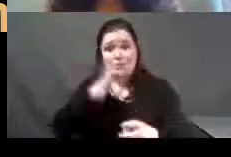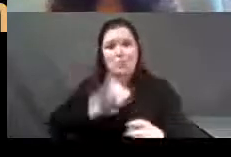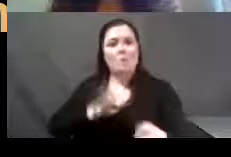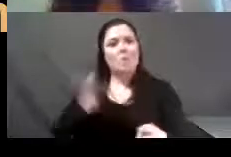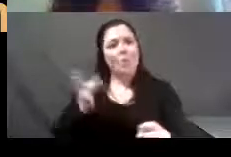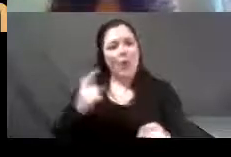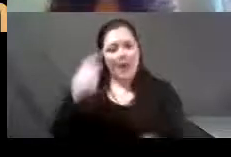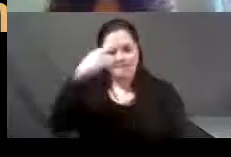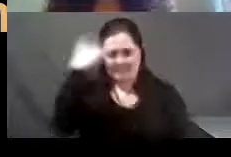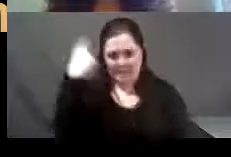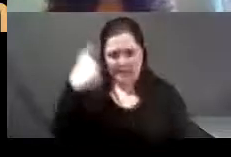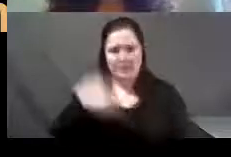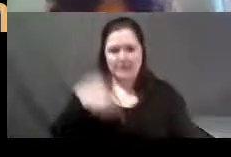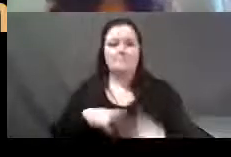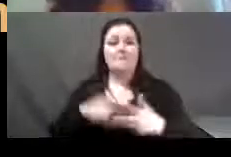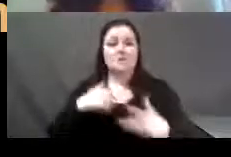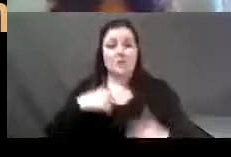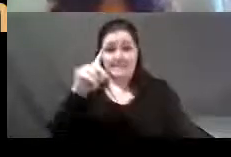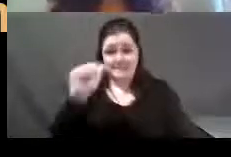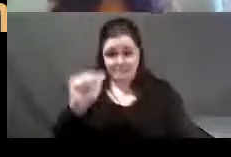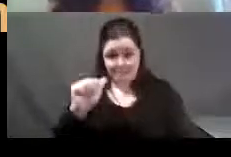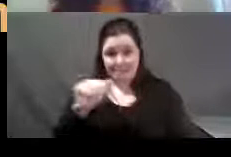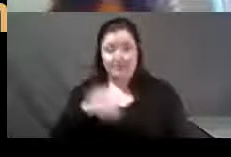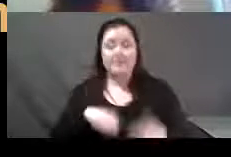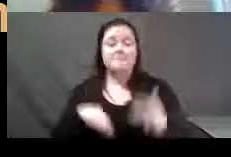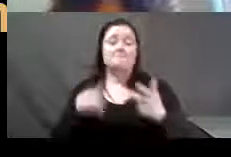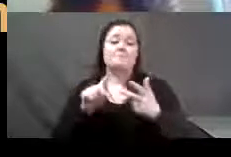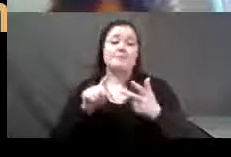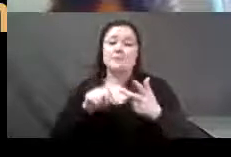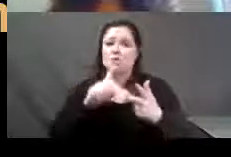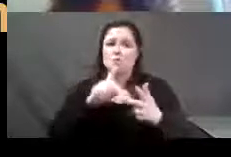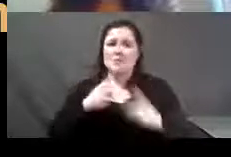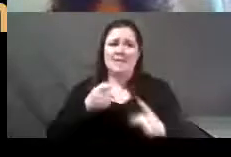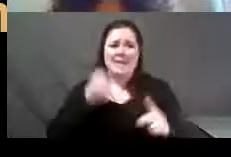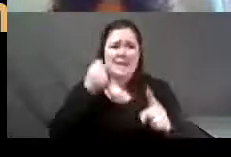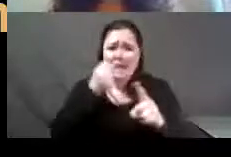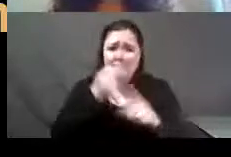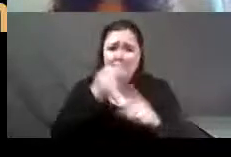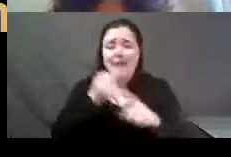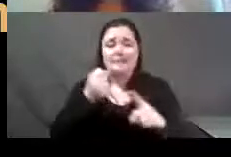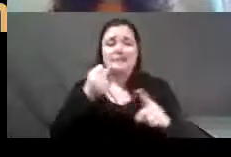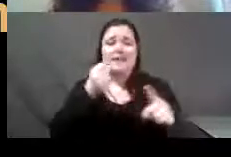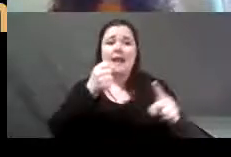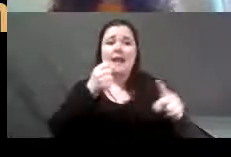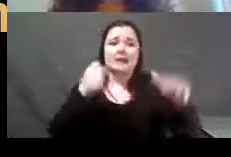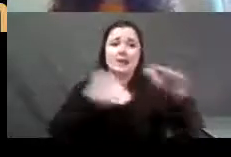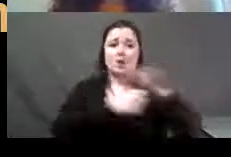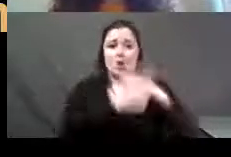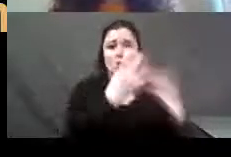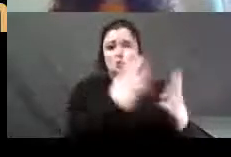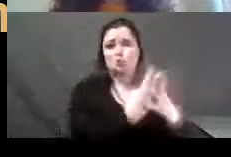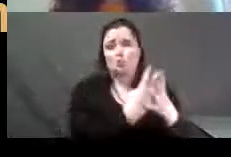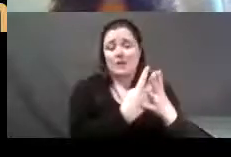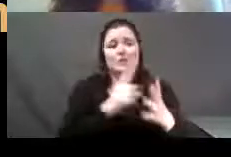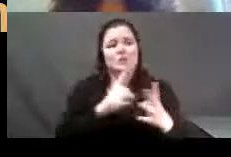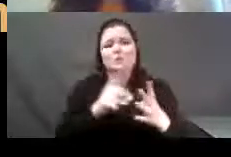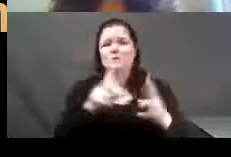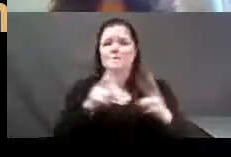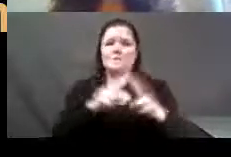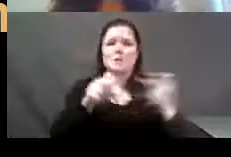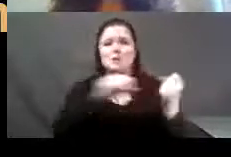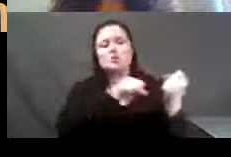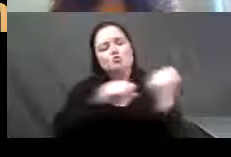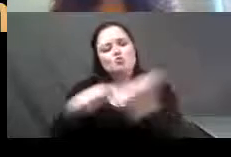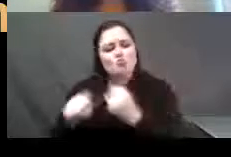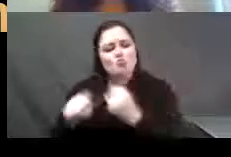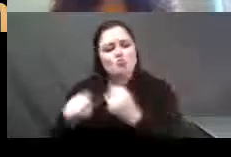lived with disabilities, she was impacted in incarceration, and she was a strong leader in the civil